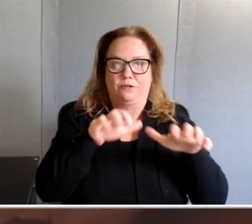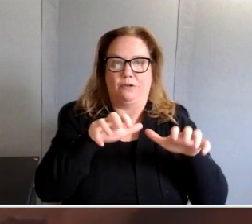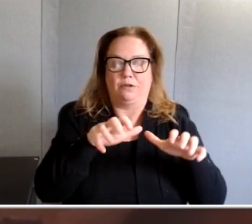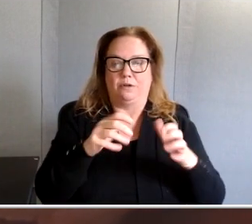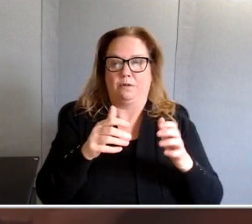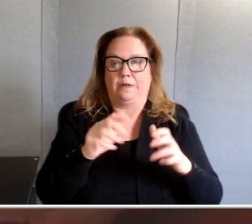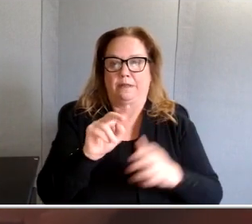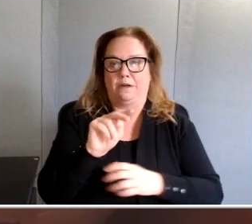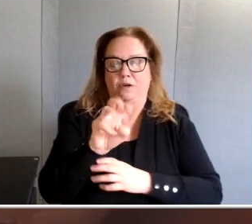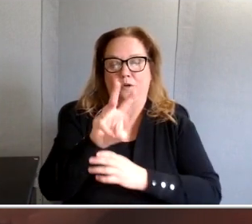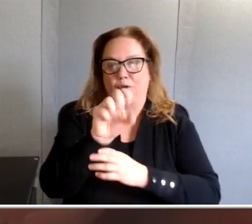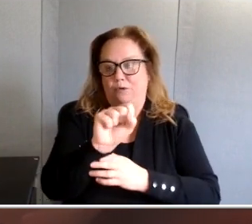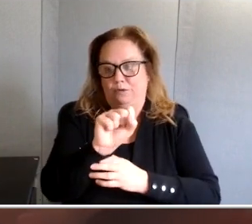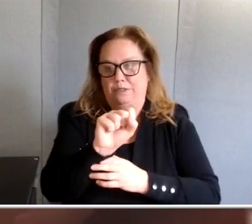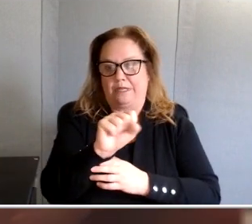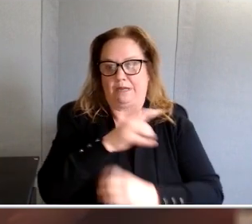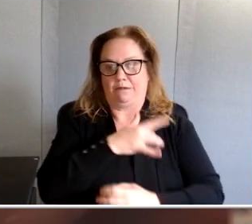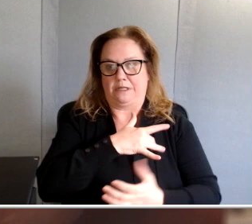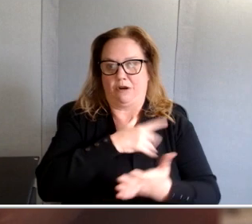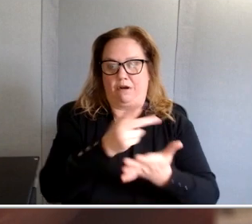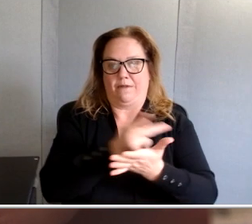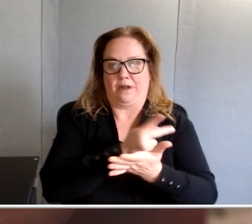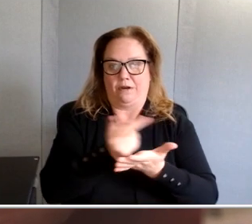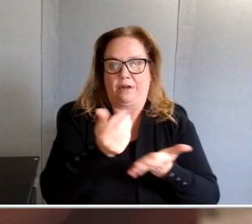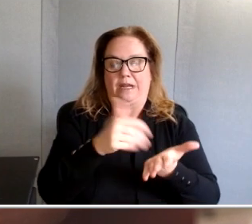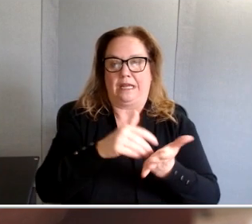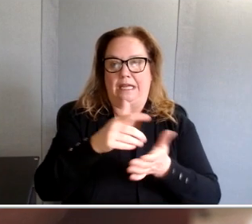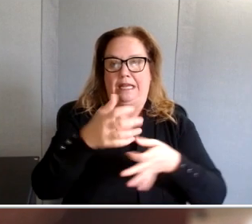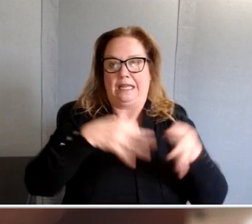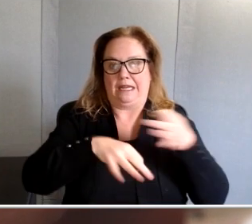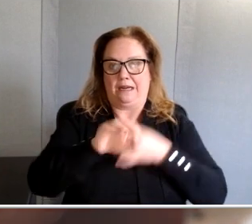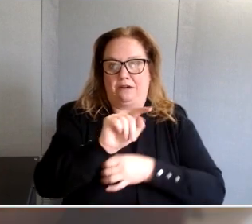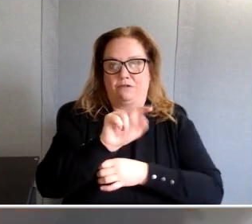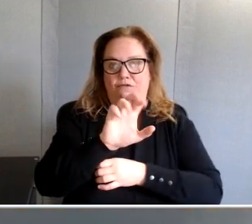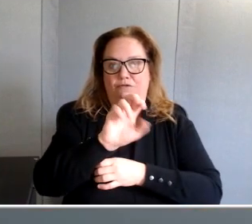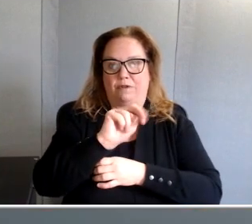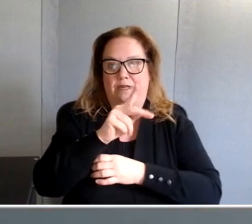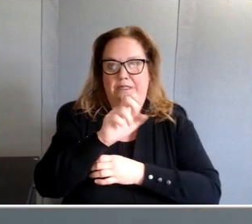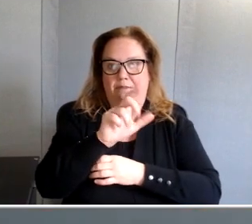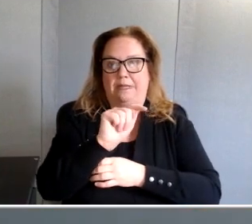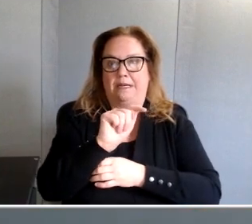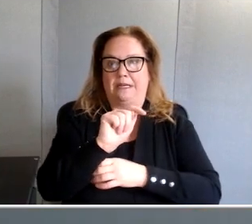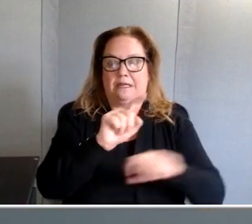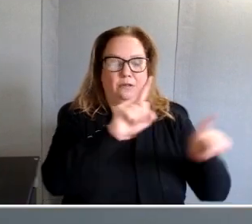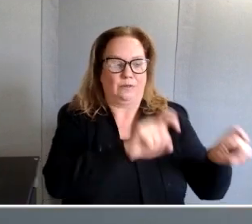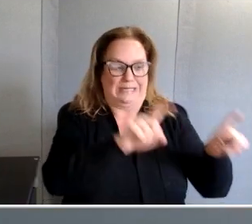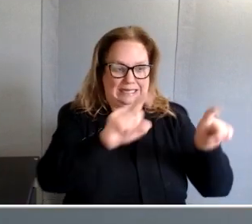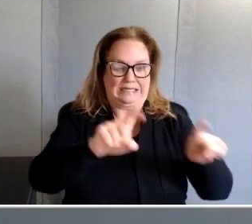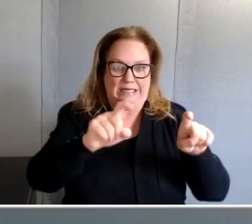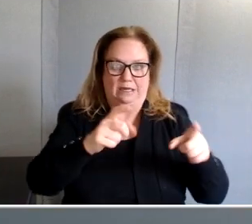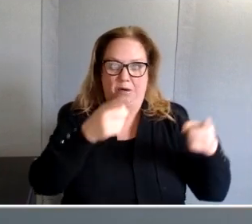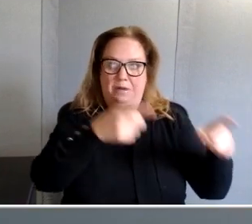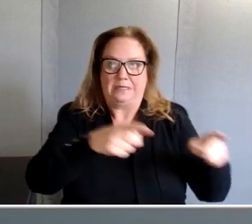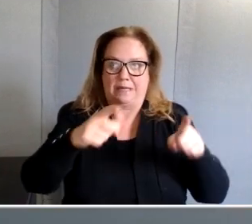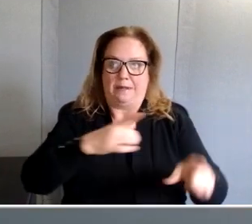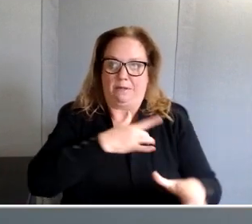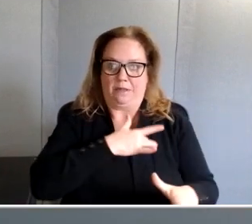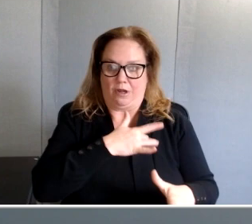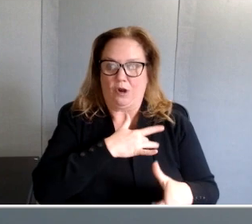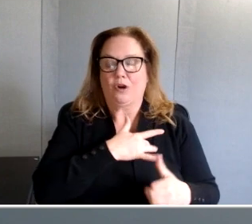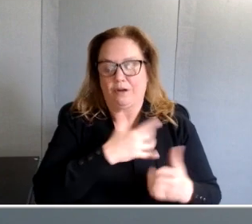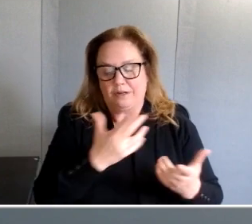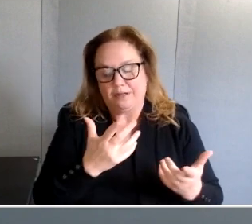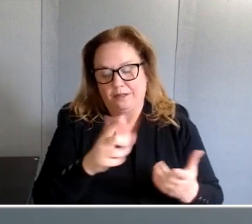that Brian was in heart failure. He needed a transplant. Started to do more testing and really looking at what's going on with the heart. And indeed,